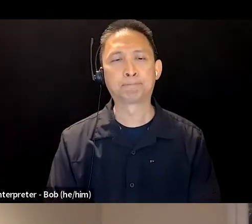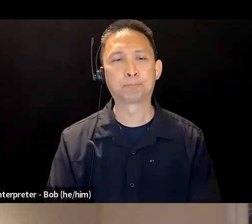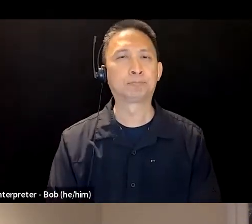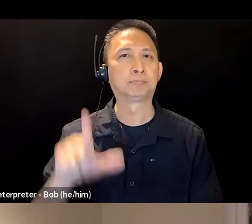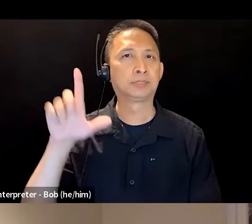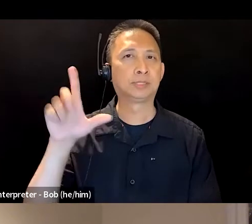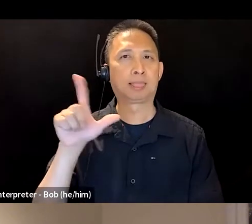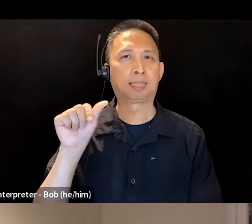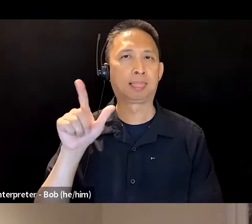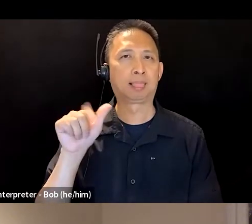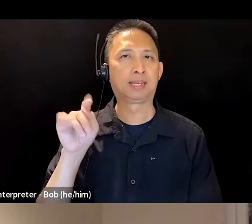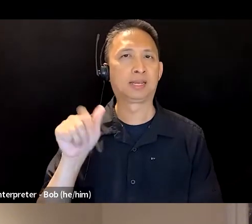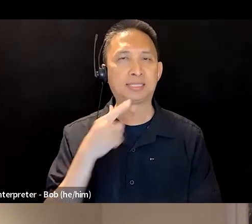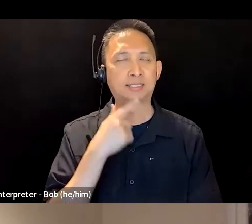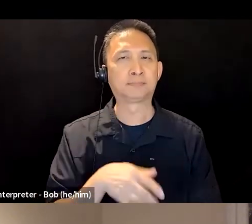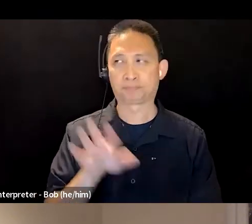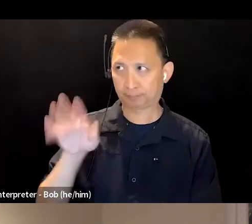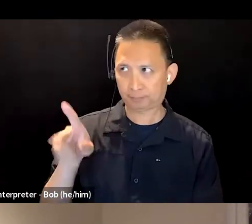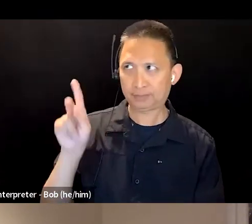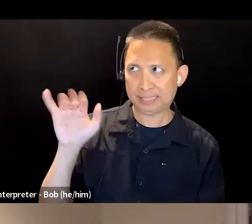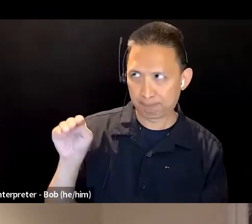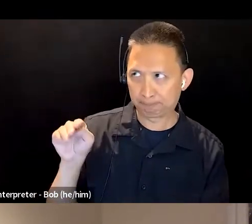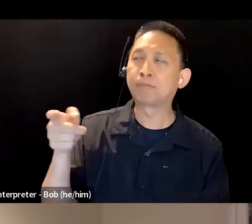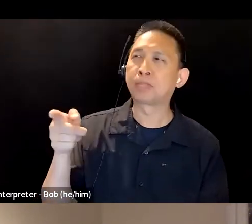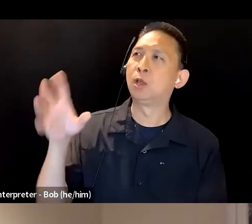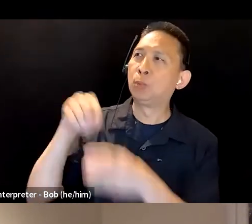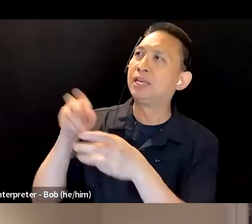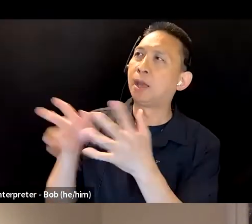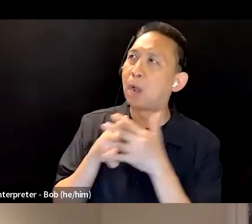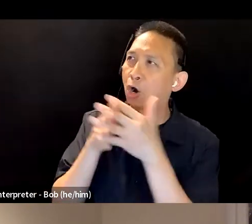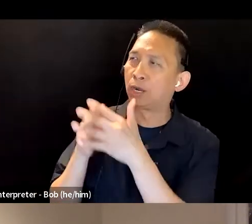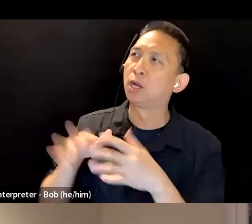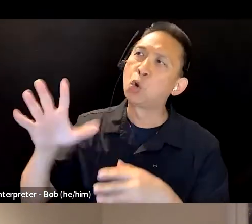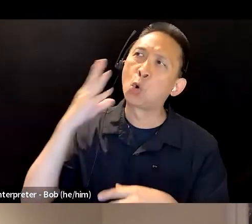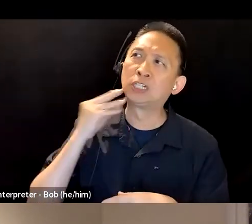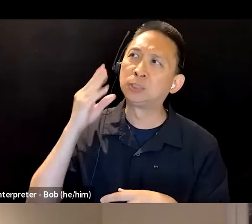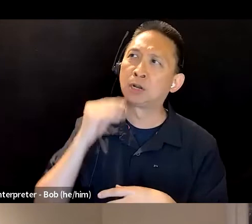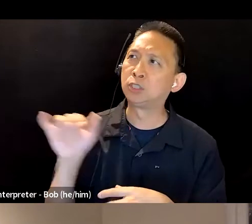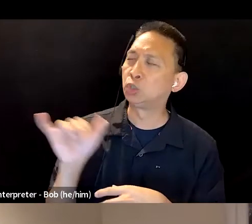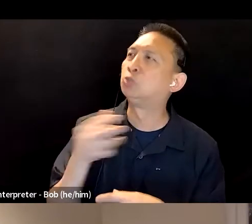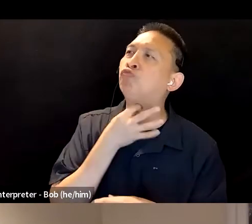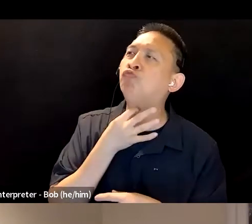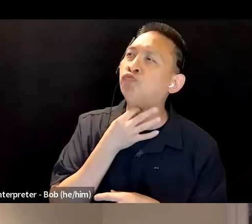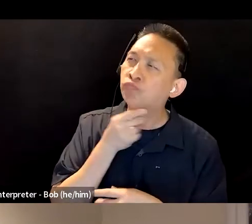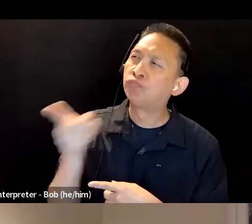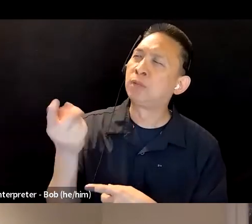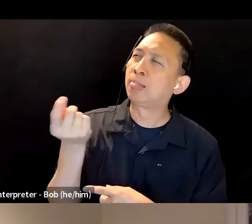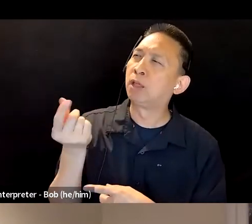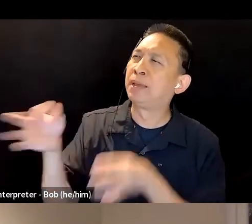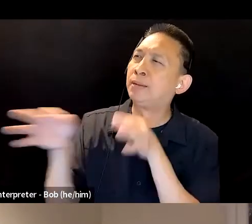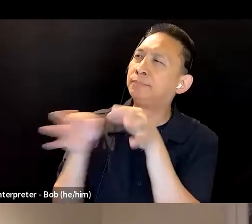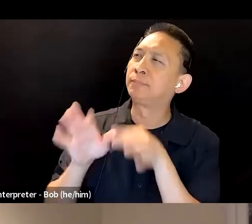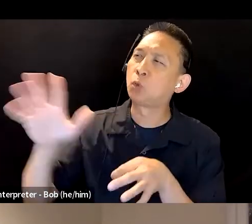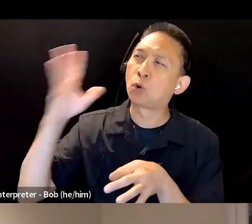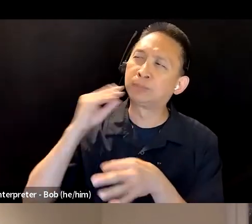Kim, we are going to stay within the US and your experiences. So can you tell us a little bit about your experiences of working